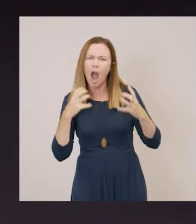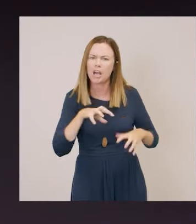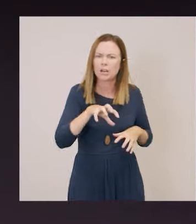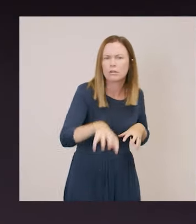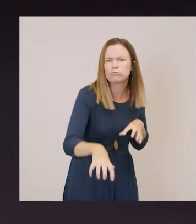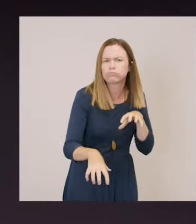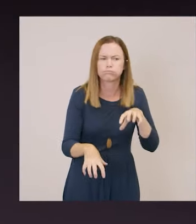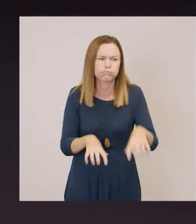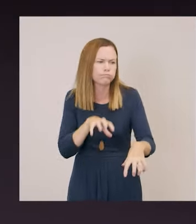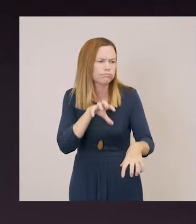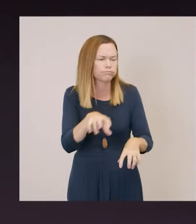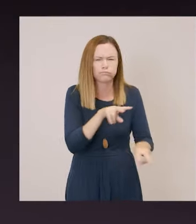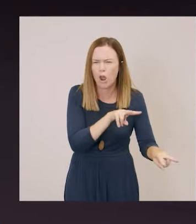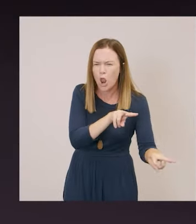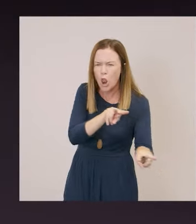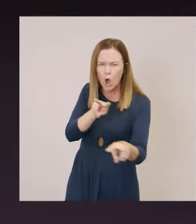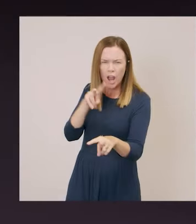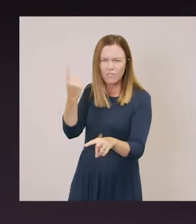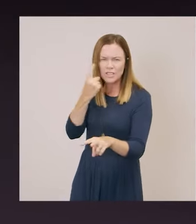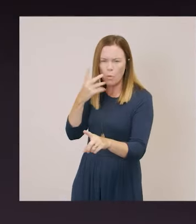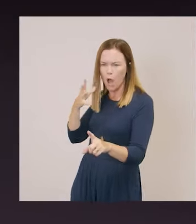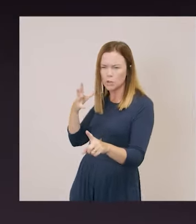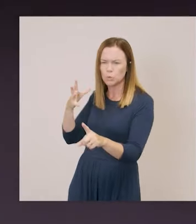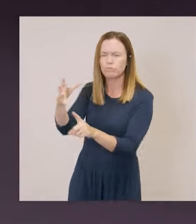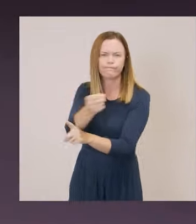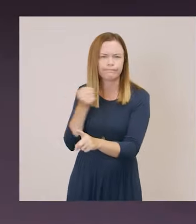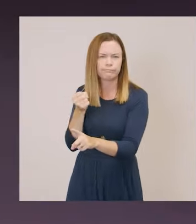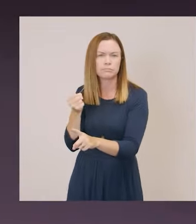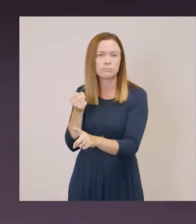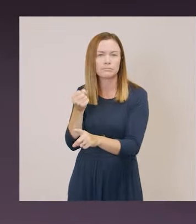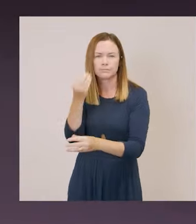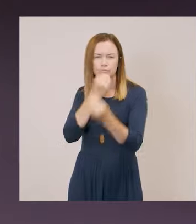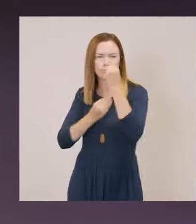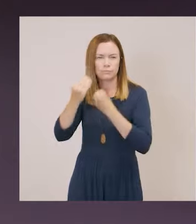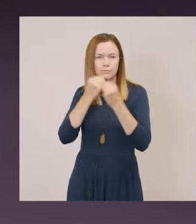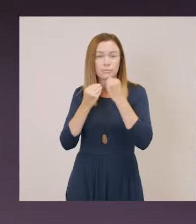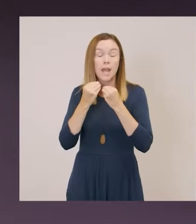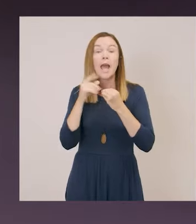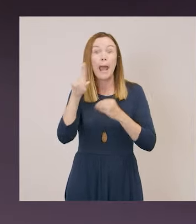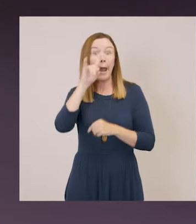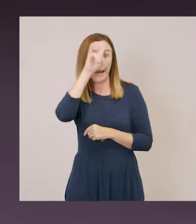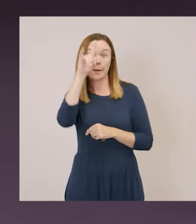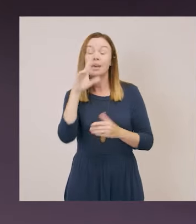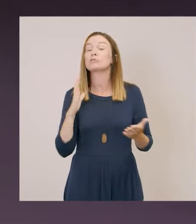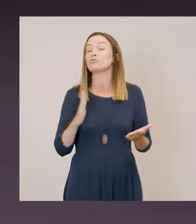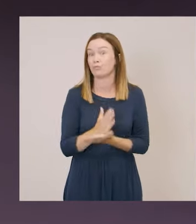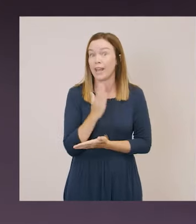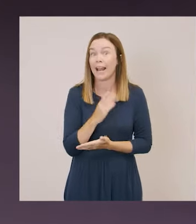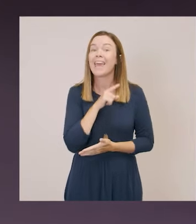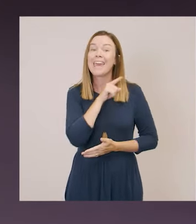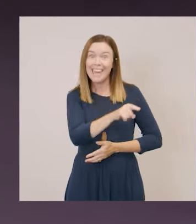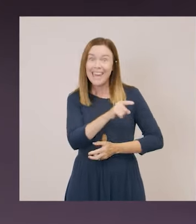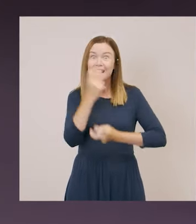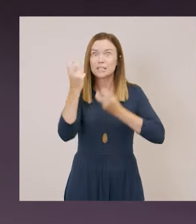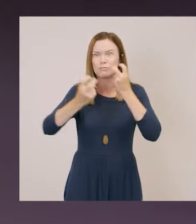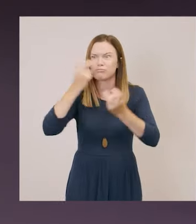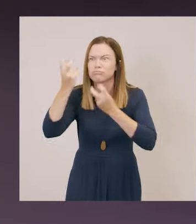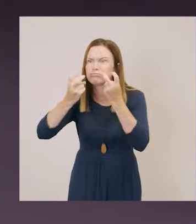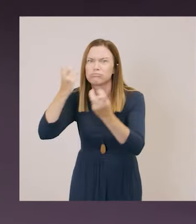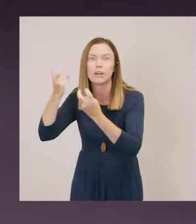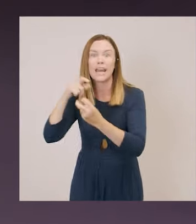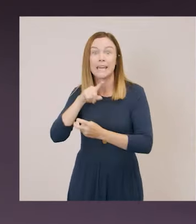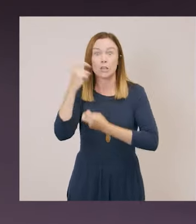lion, looking for someone to devour. The enemy is real. He's on the hunt. He's